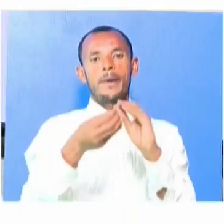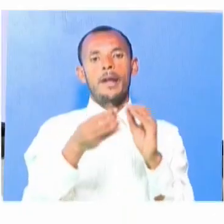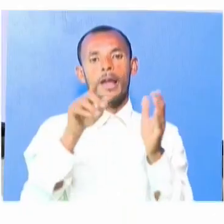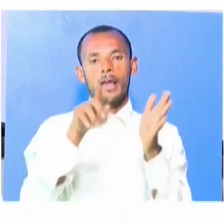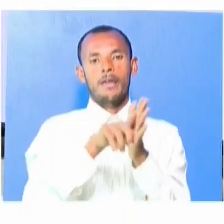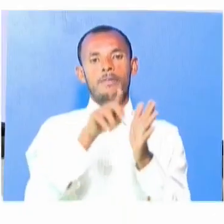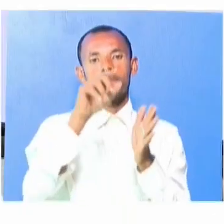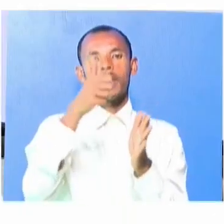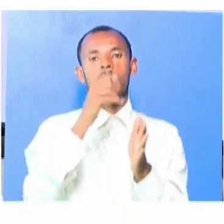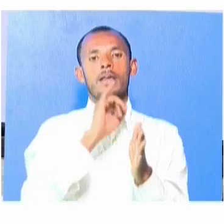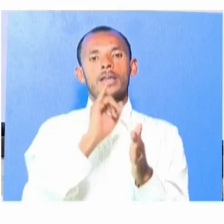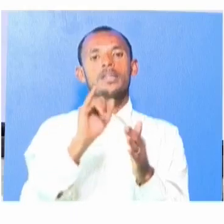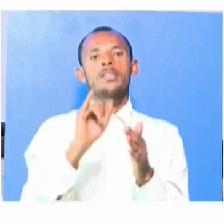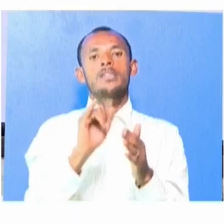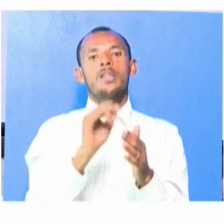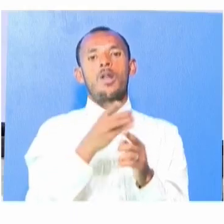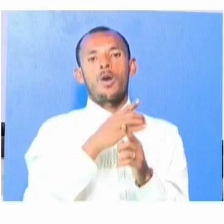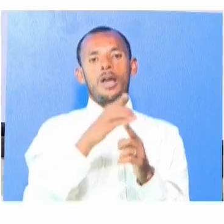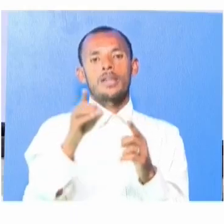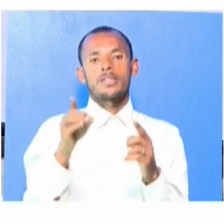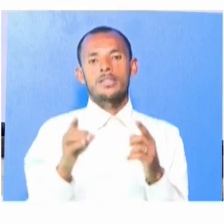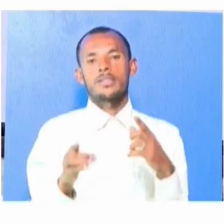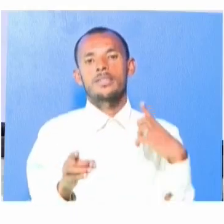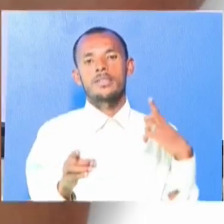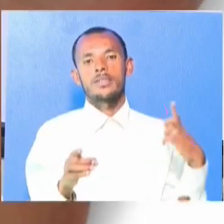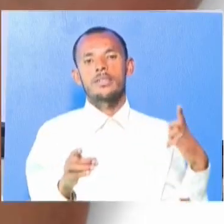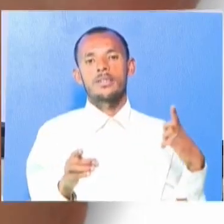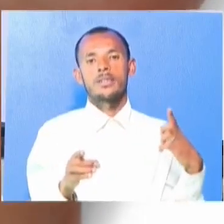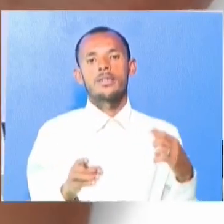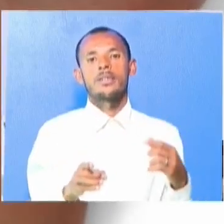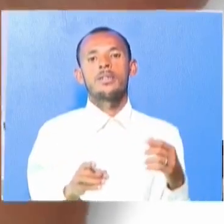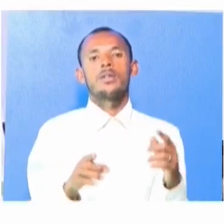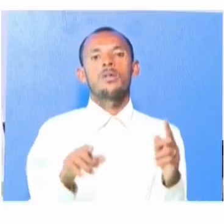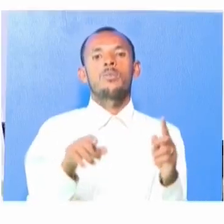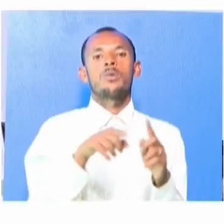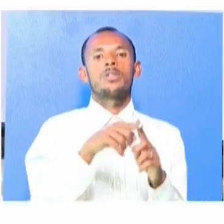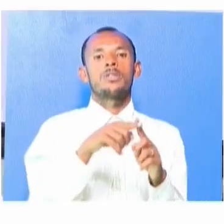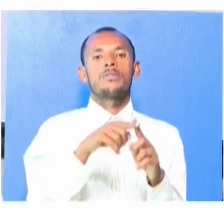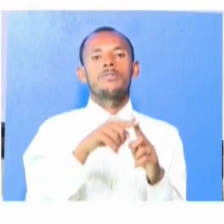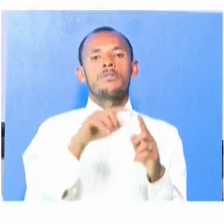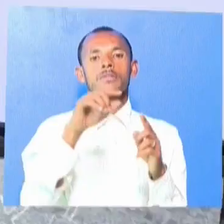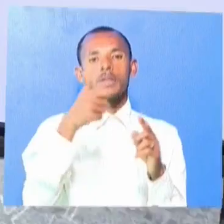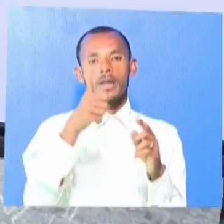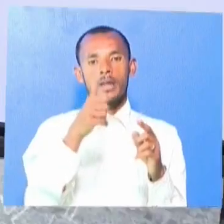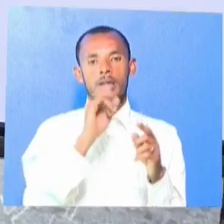10 is, its location is here, and positive 10 is here.